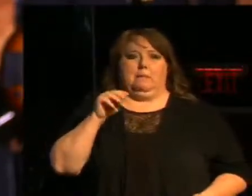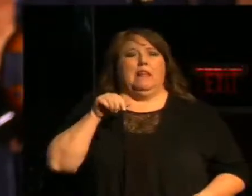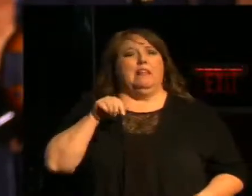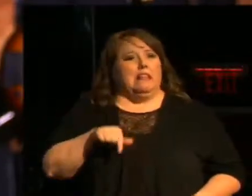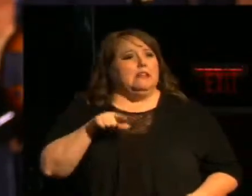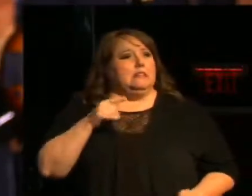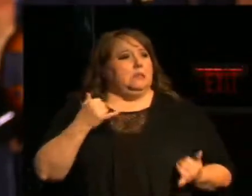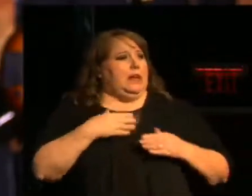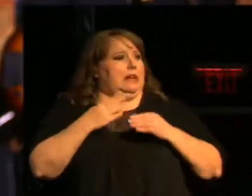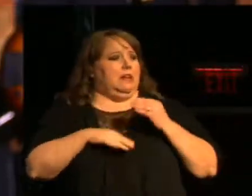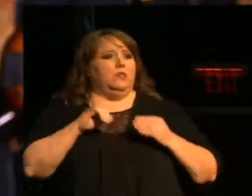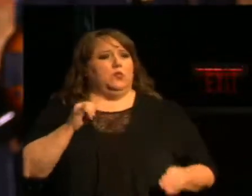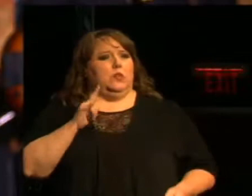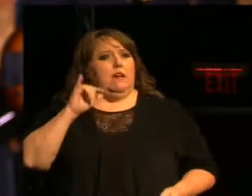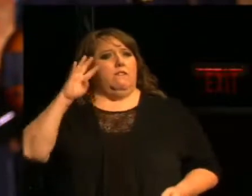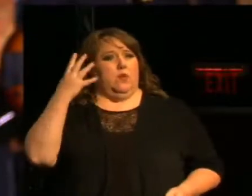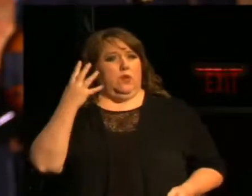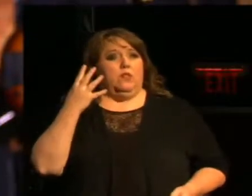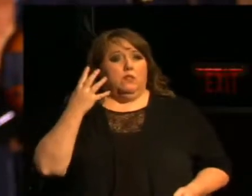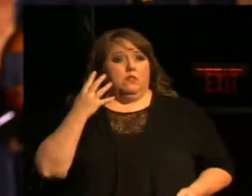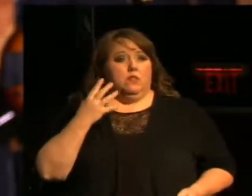We thank you for the words that you've given our sister Dee Dee.